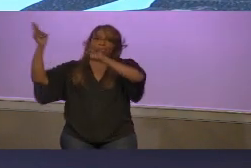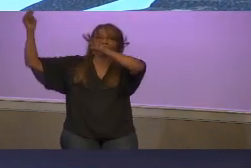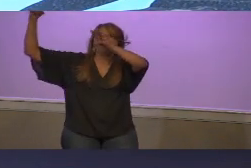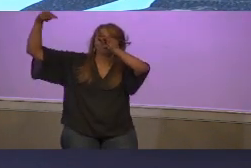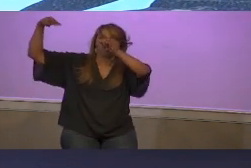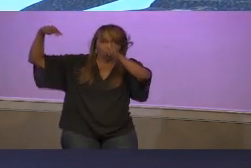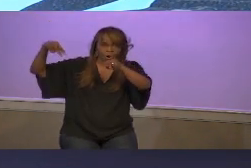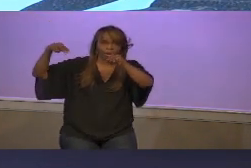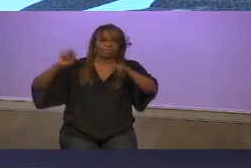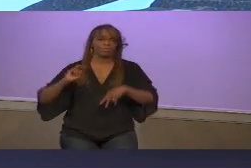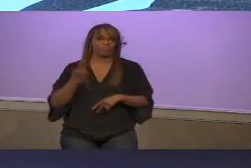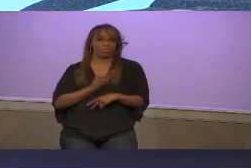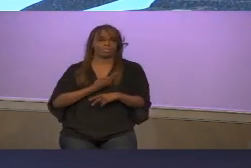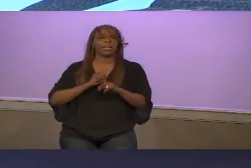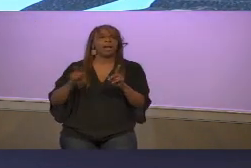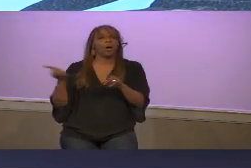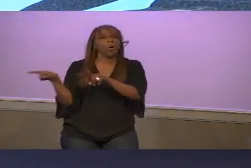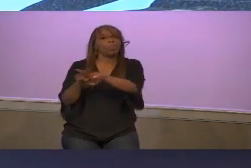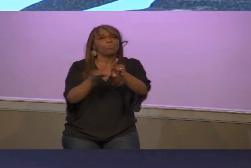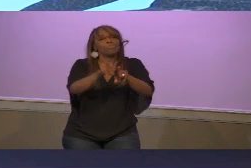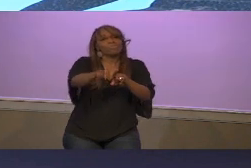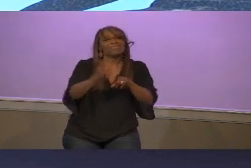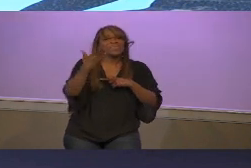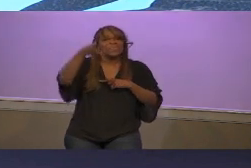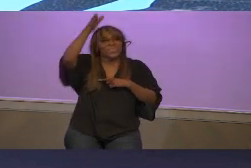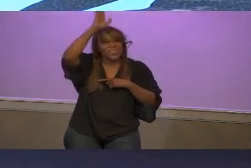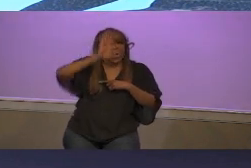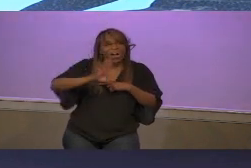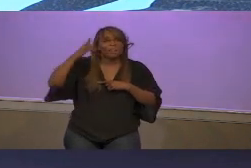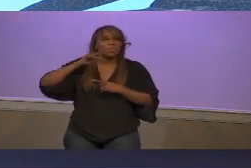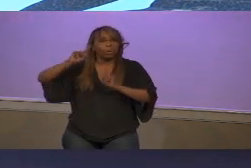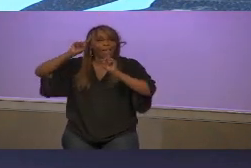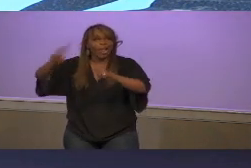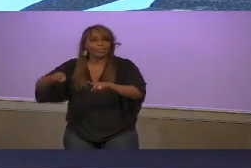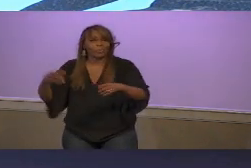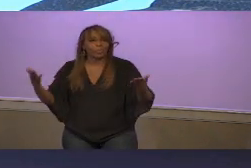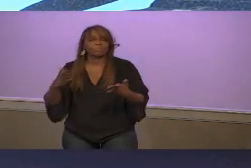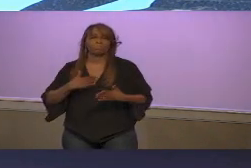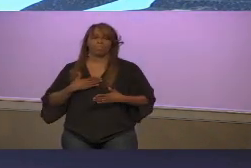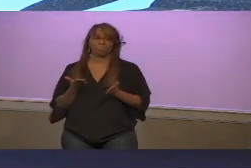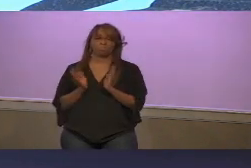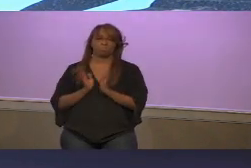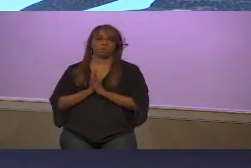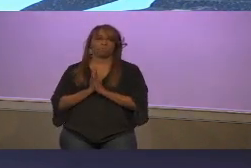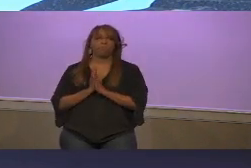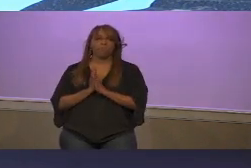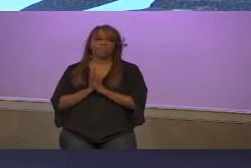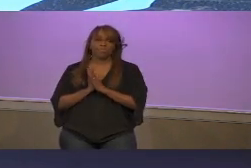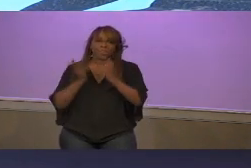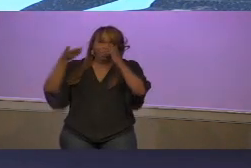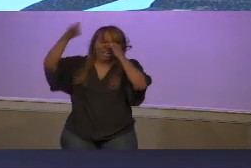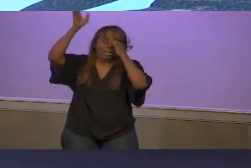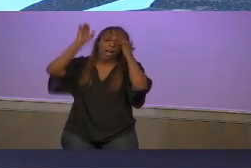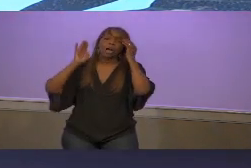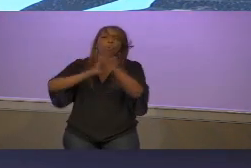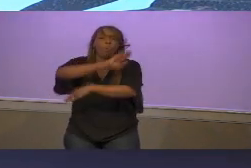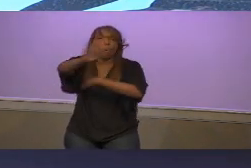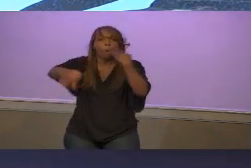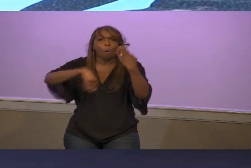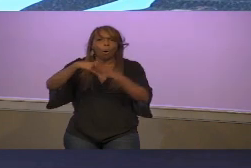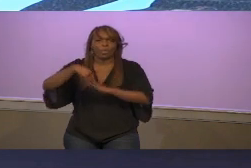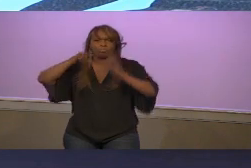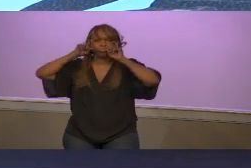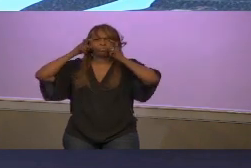also need a God that sits high and looks low, and he's there to answer my prayer. He's there to collect every tear that I